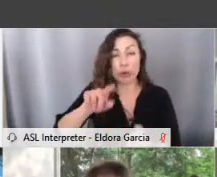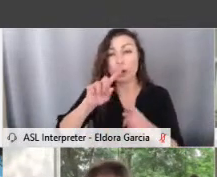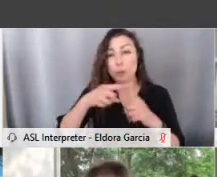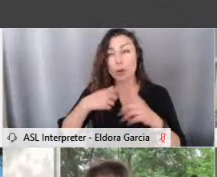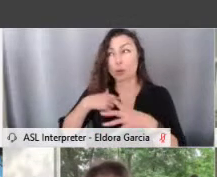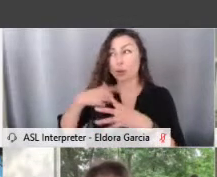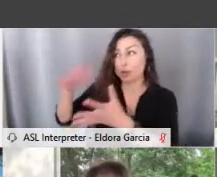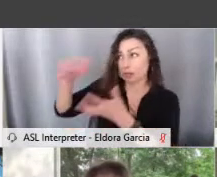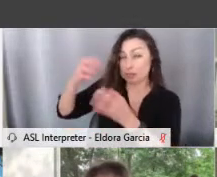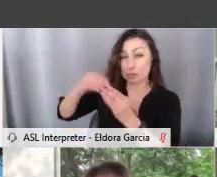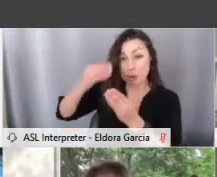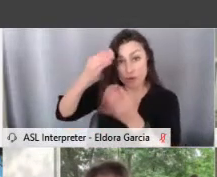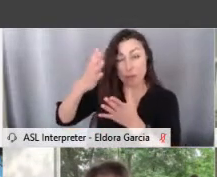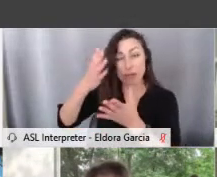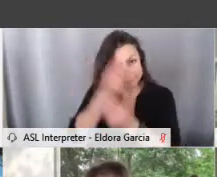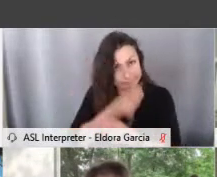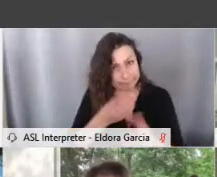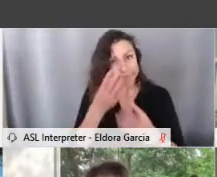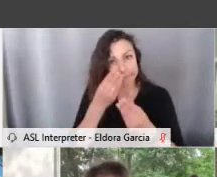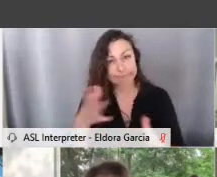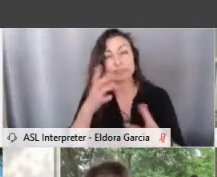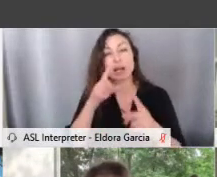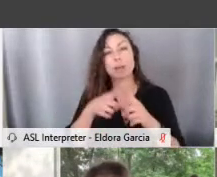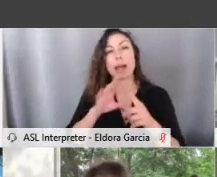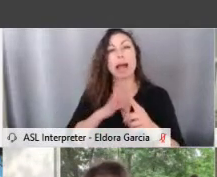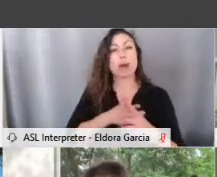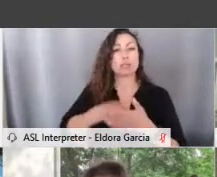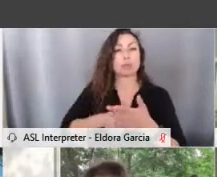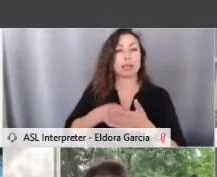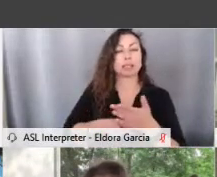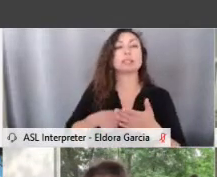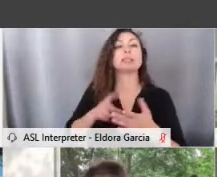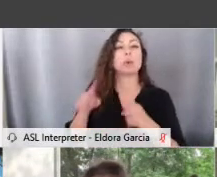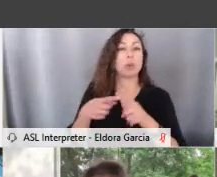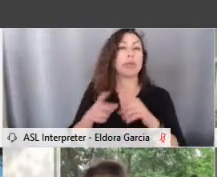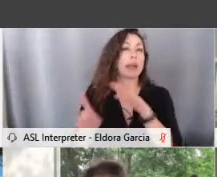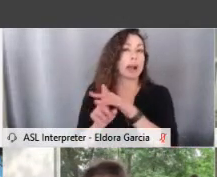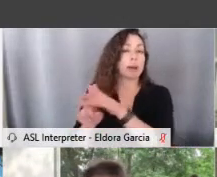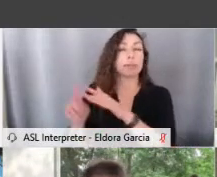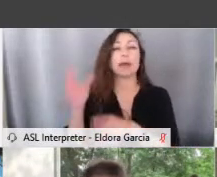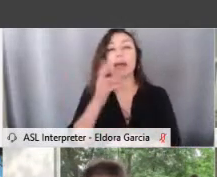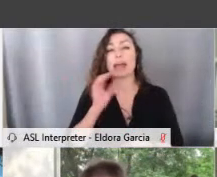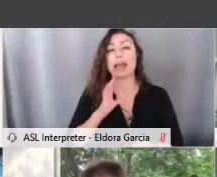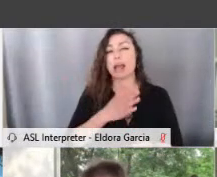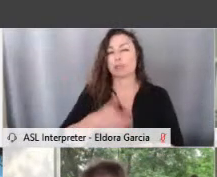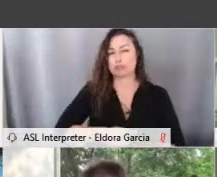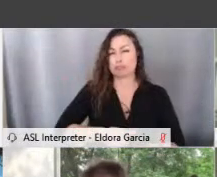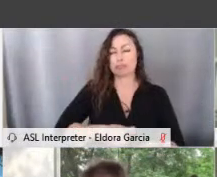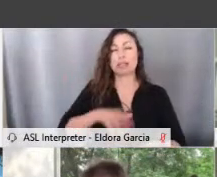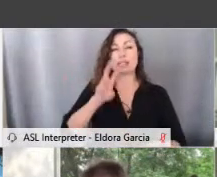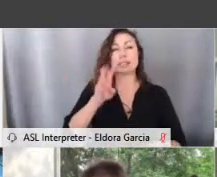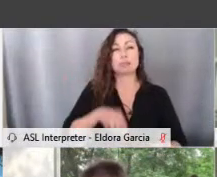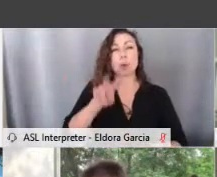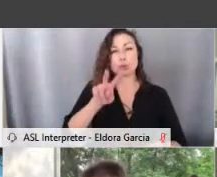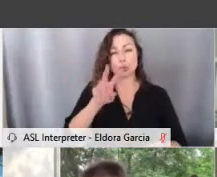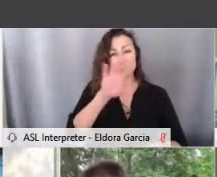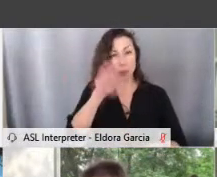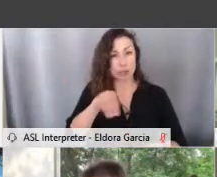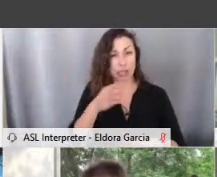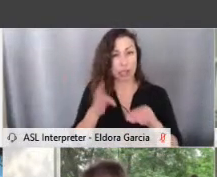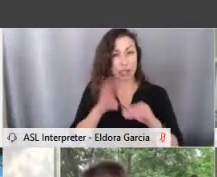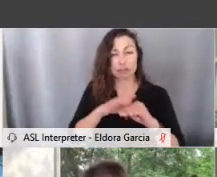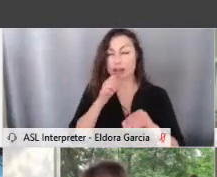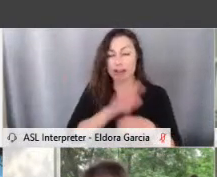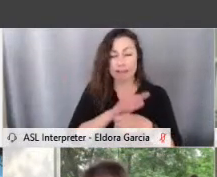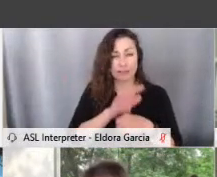get more and more information about those expenses as they roll in. Our hunch is the 6.2% increase